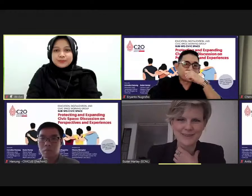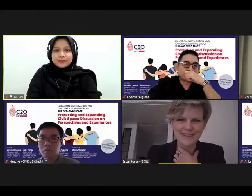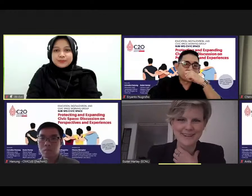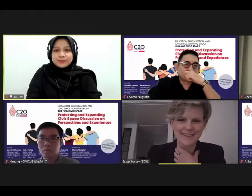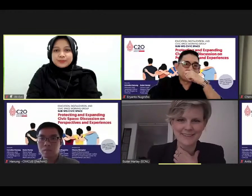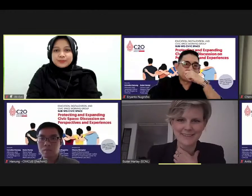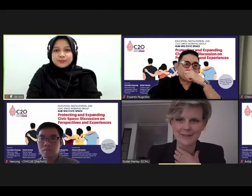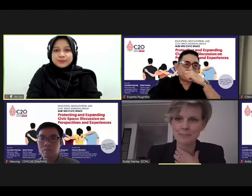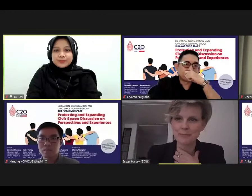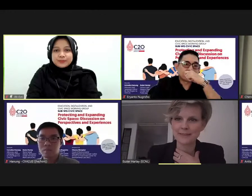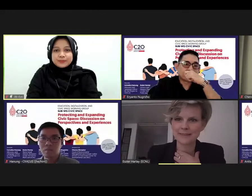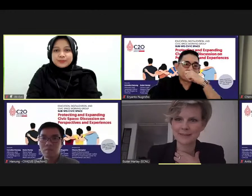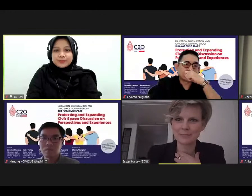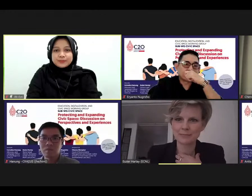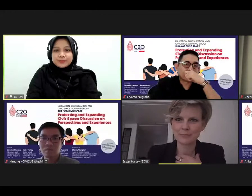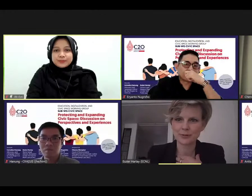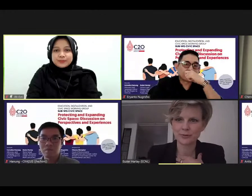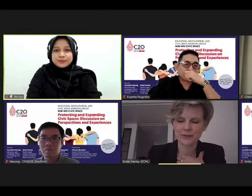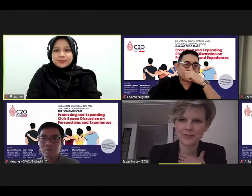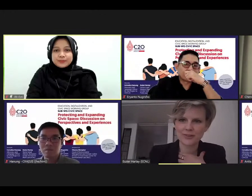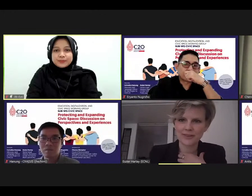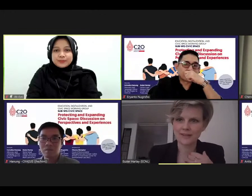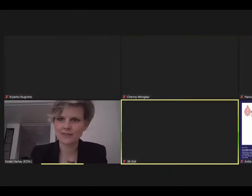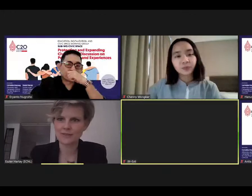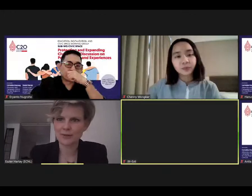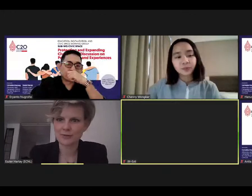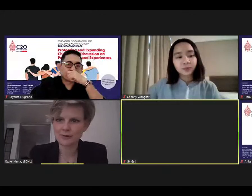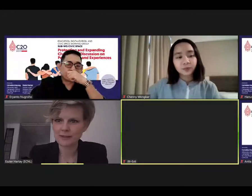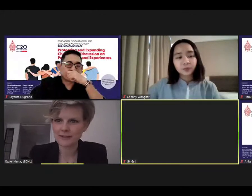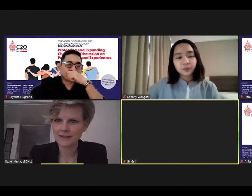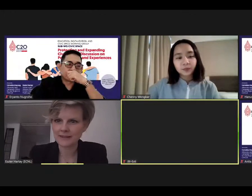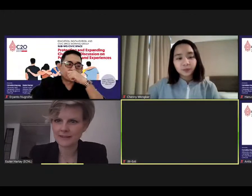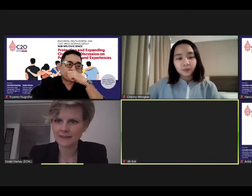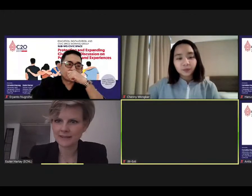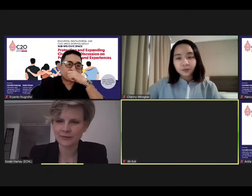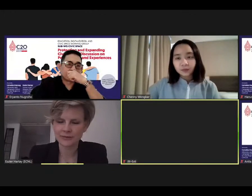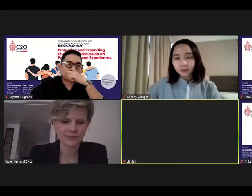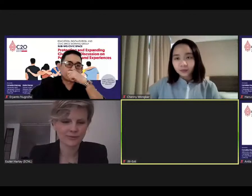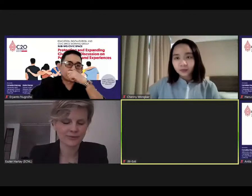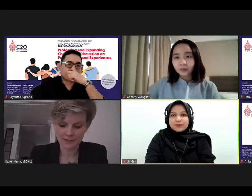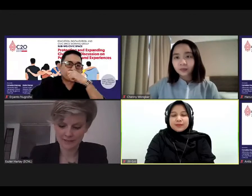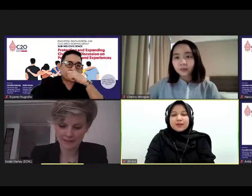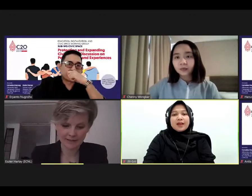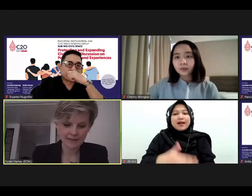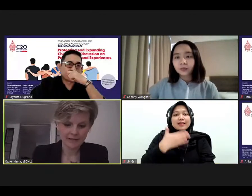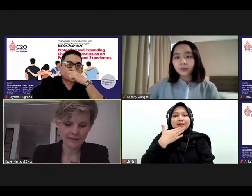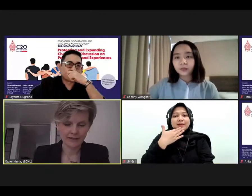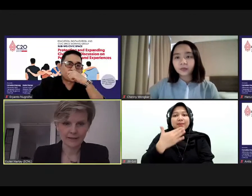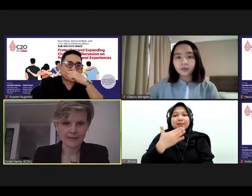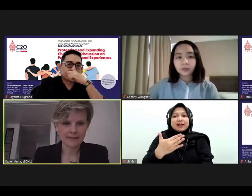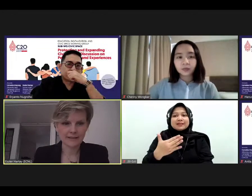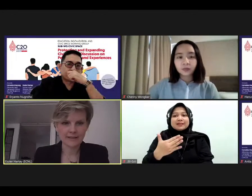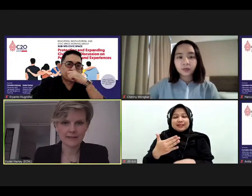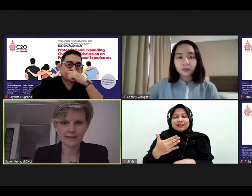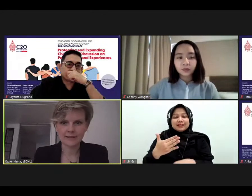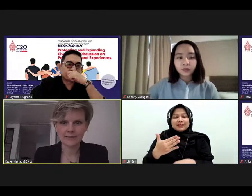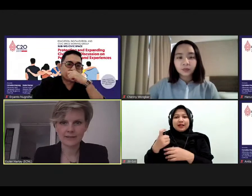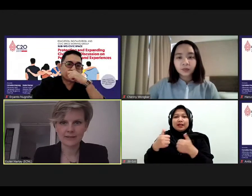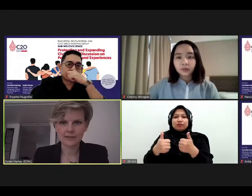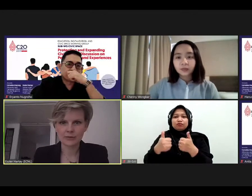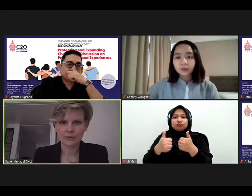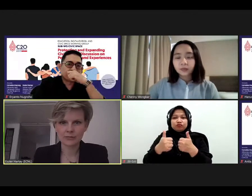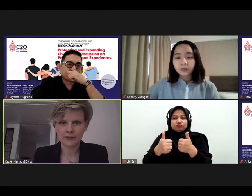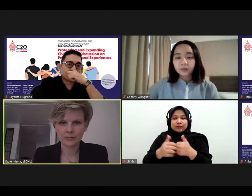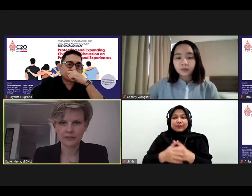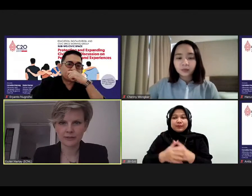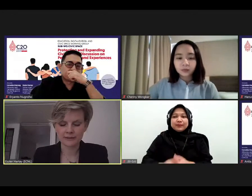a very important and broad question. Thank you so much for Mr. Adrian to raise that. As I said, it's